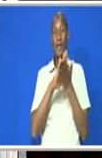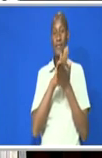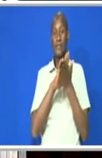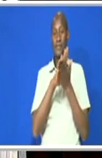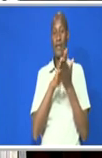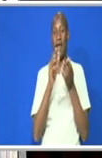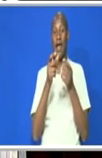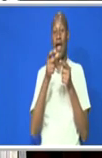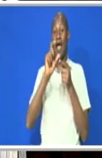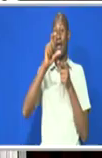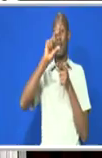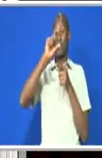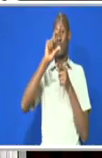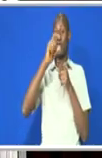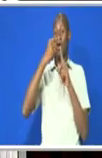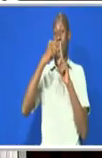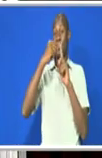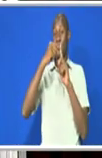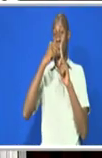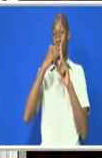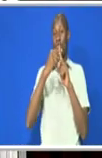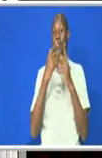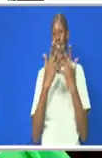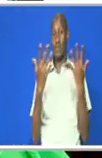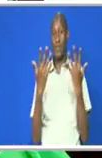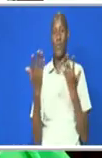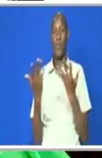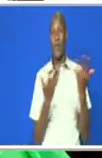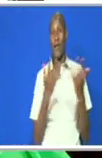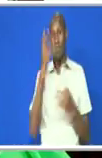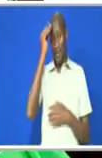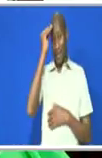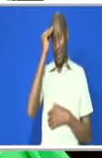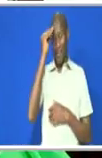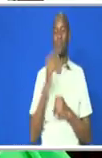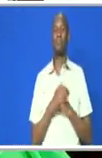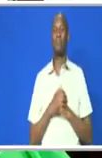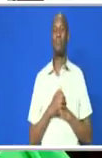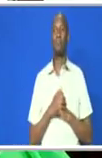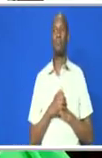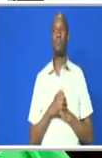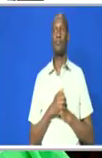addition facts. Welcome, my learner.